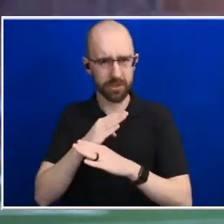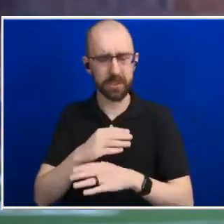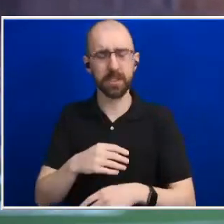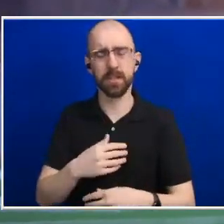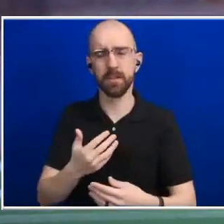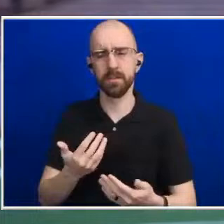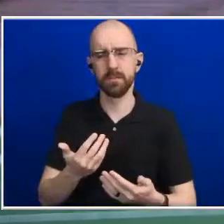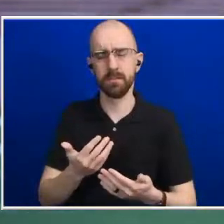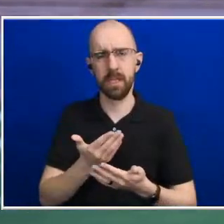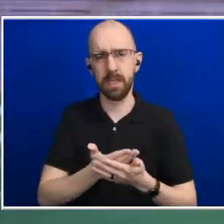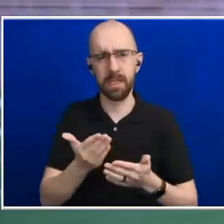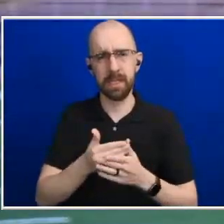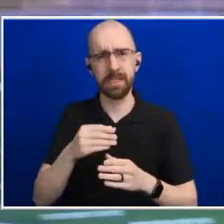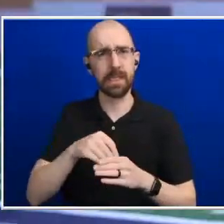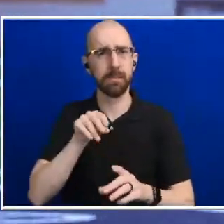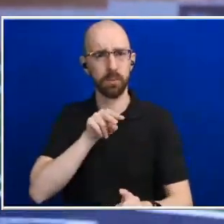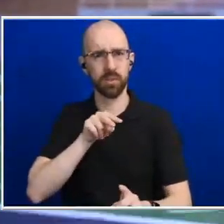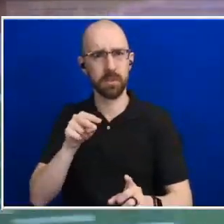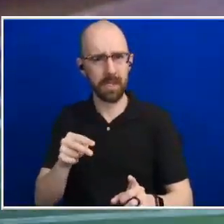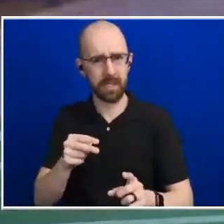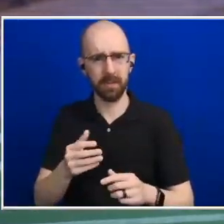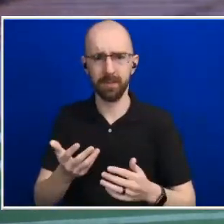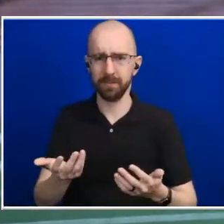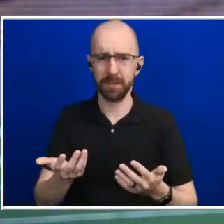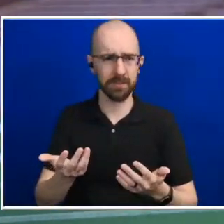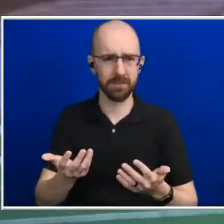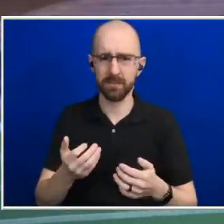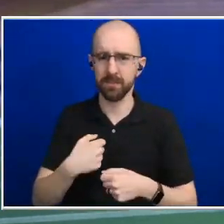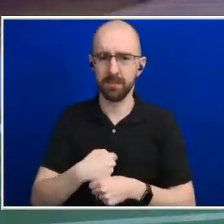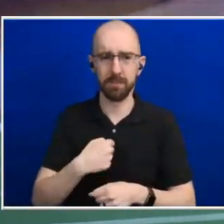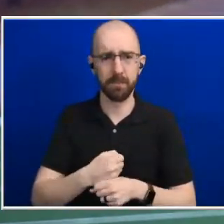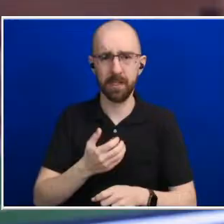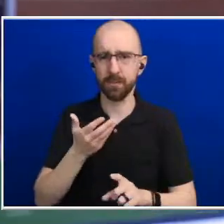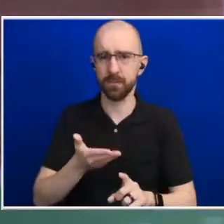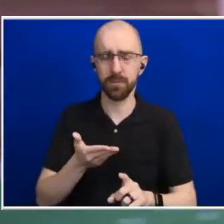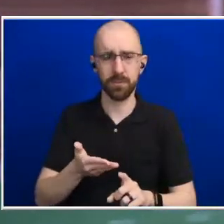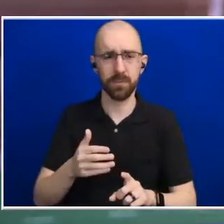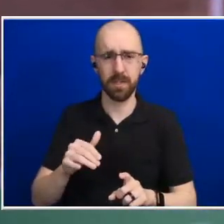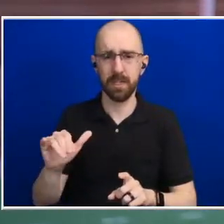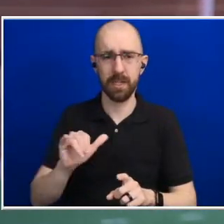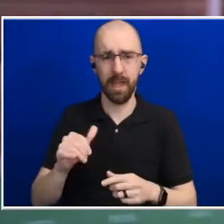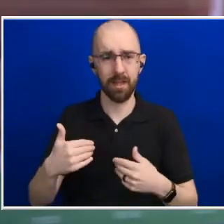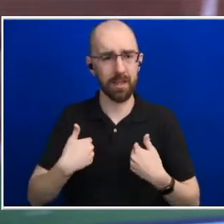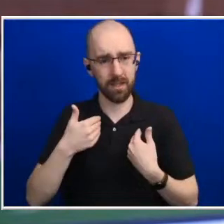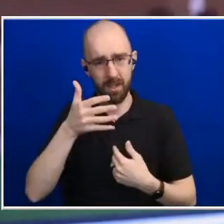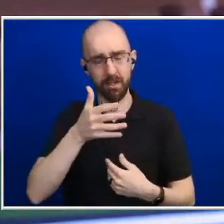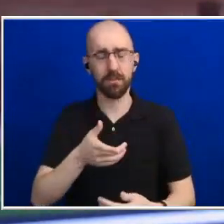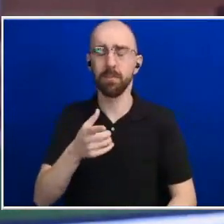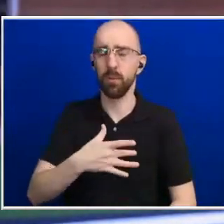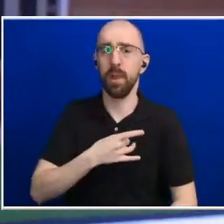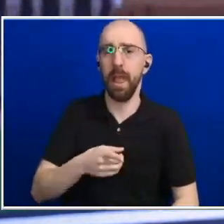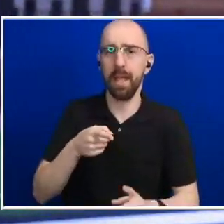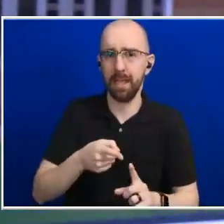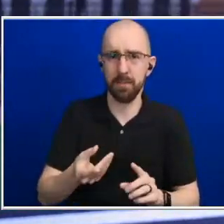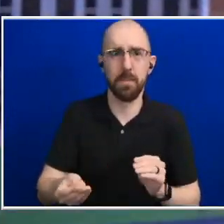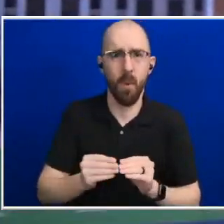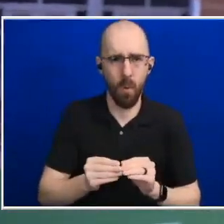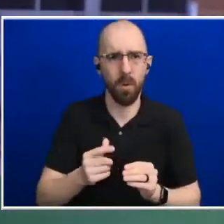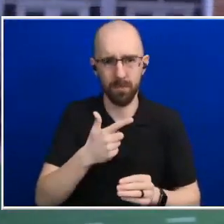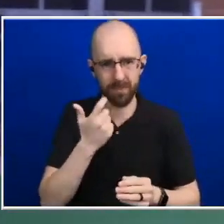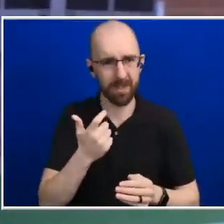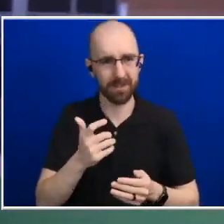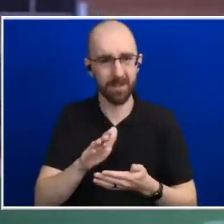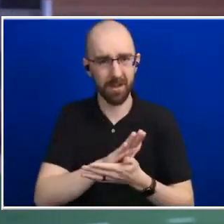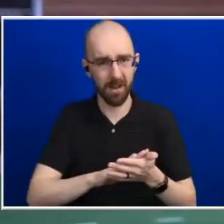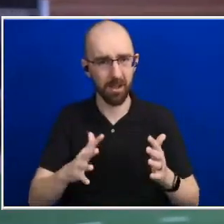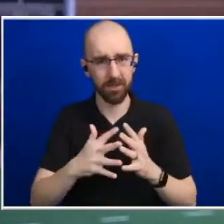in perspective, it makes you like the young man even more, because you know that, you know, with college football, there's going to be